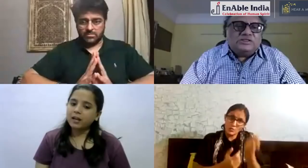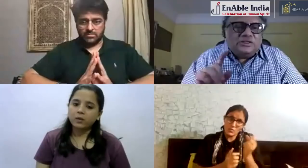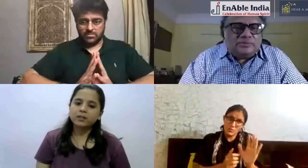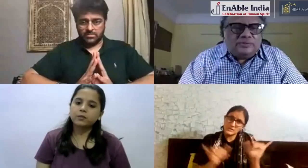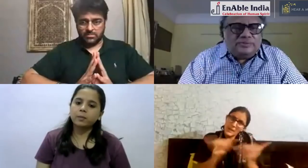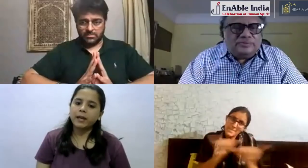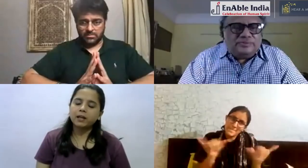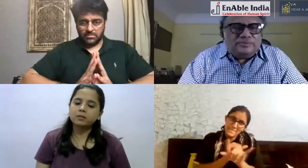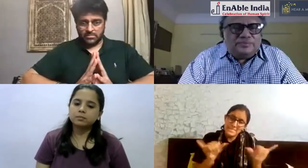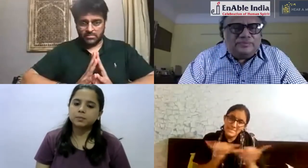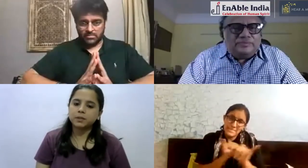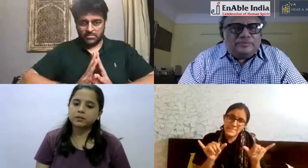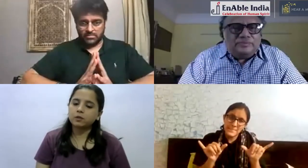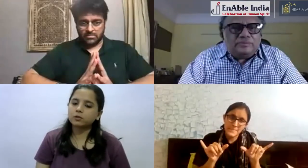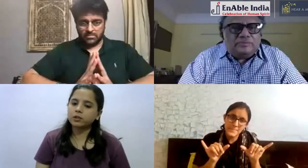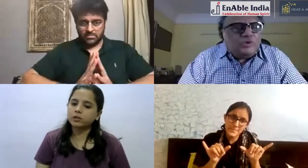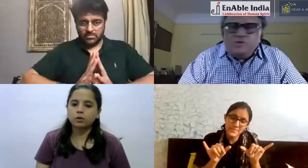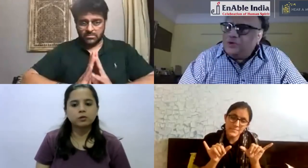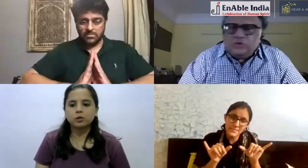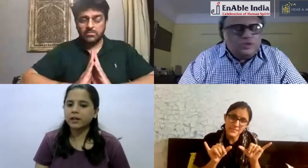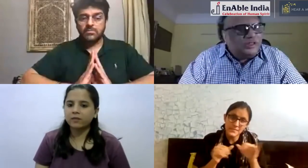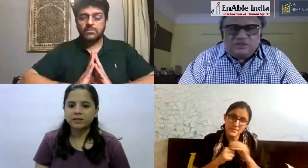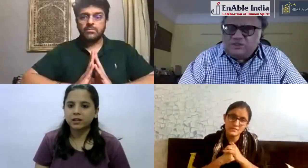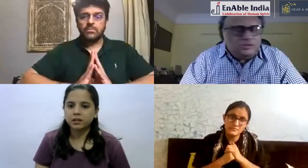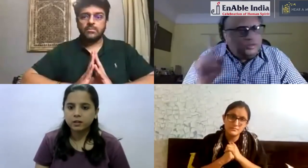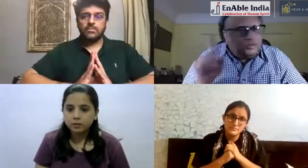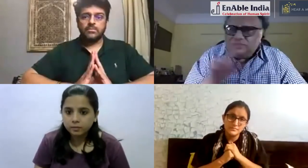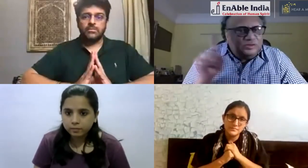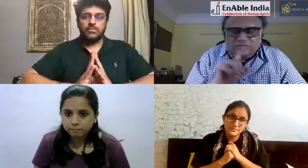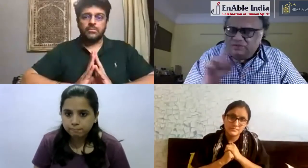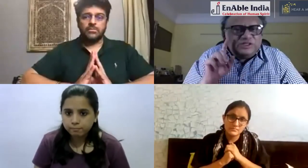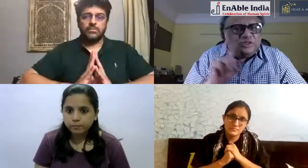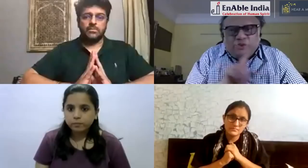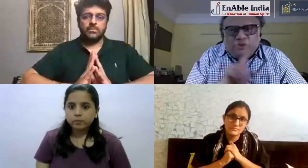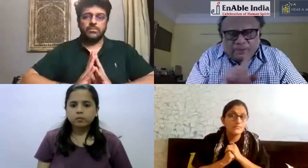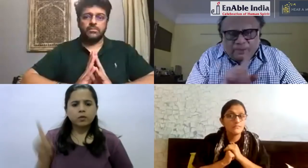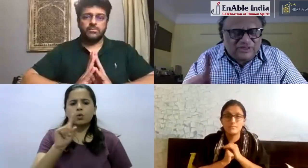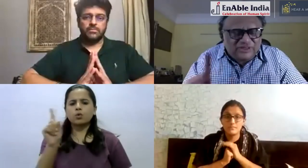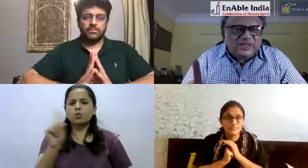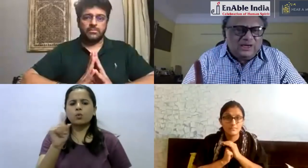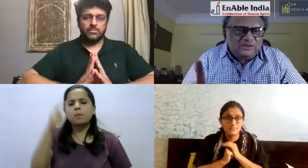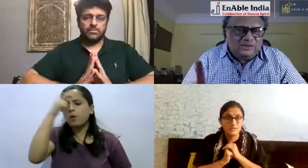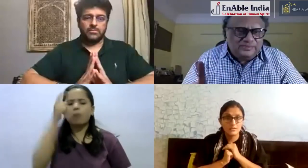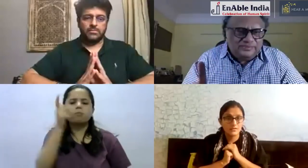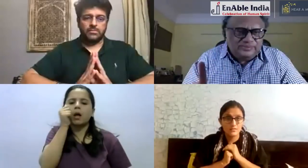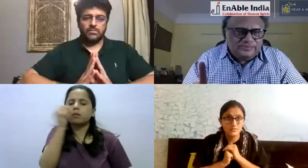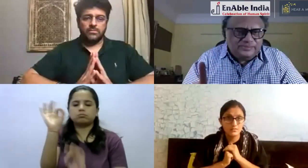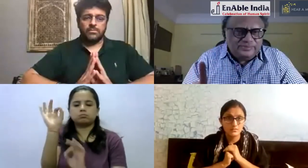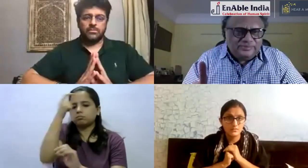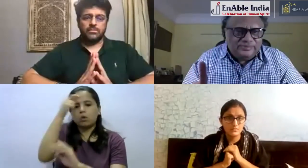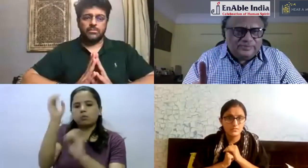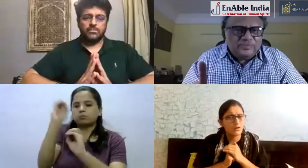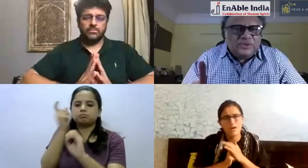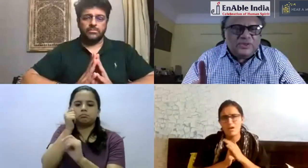Is it likewise for a male person also? They should also not get vaccinated? There is no problem with the male.